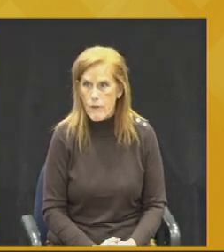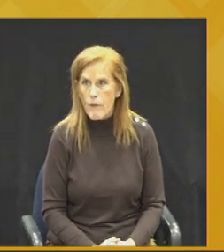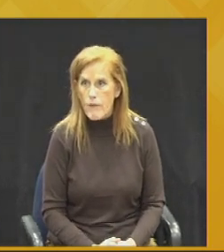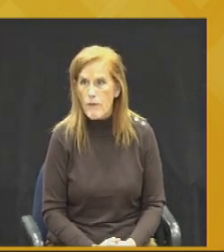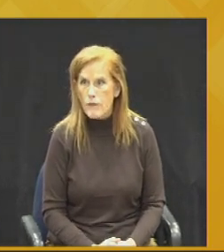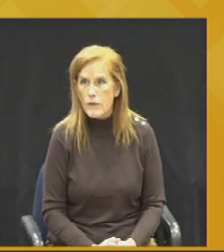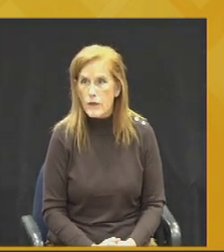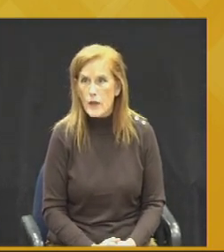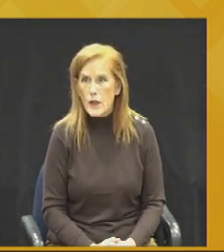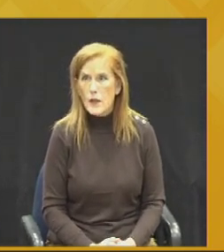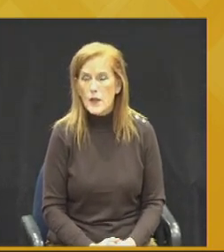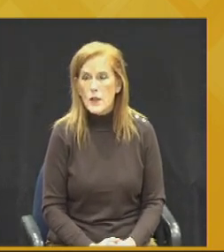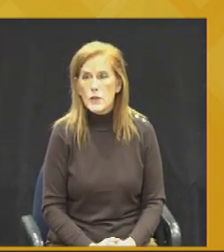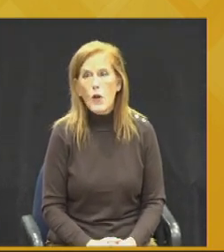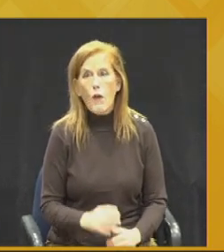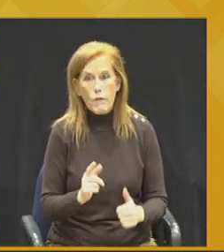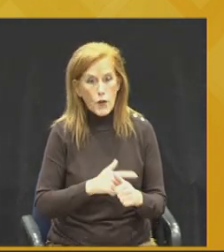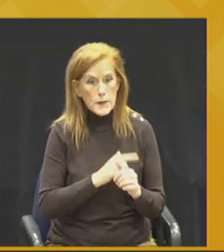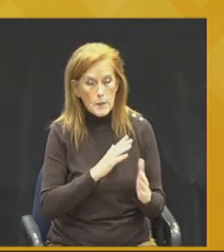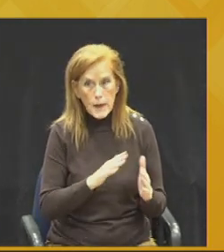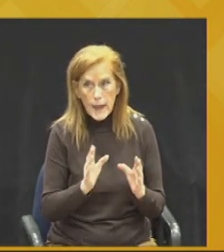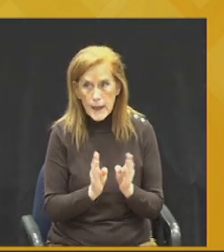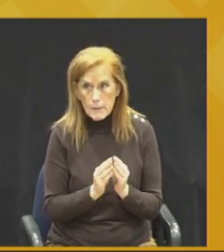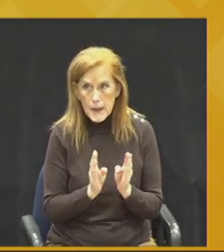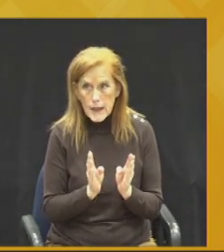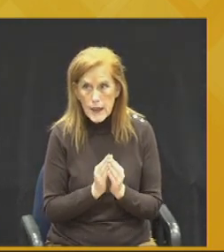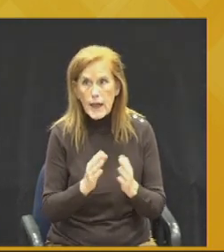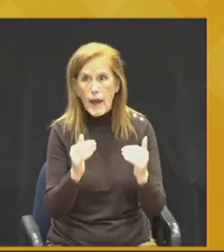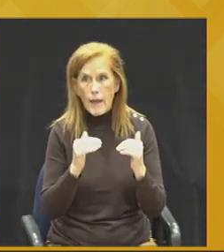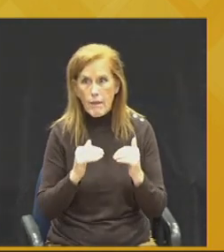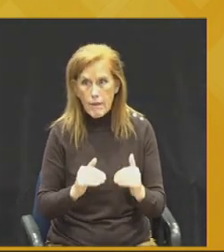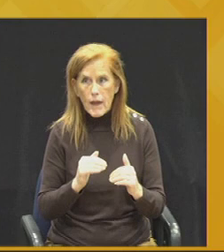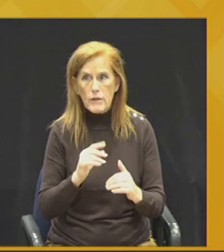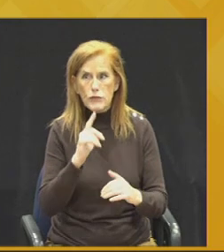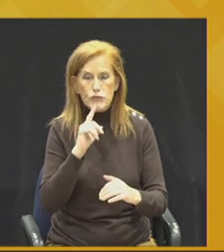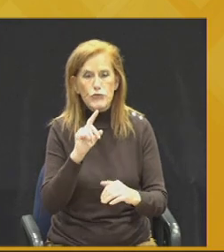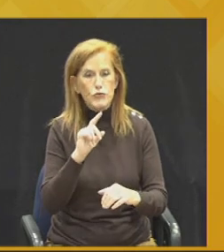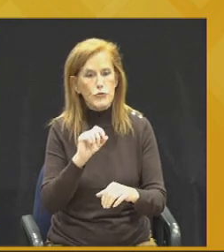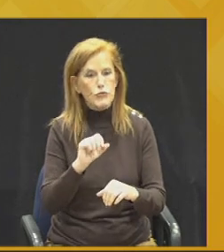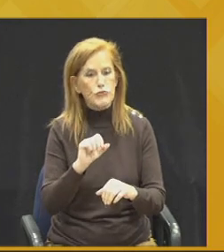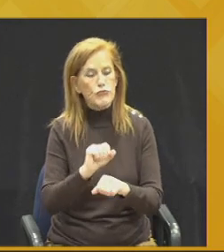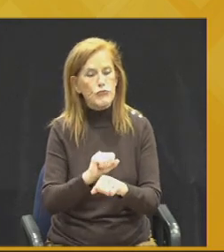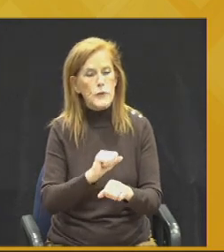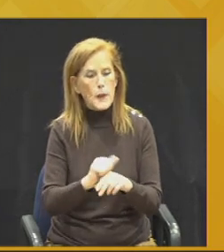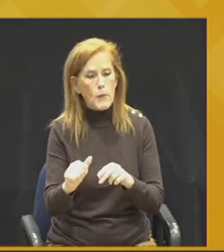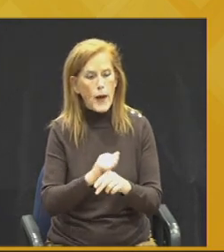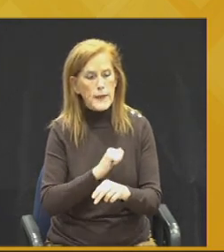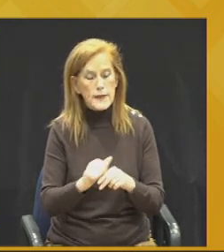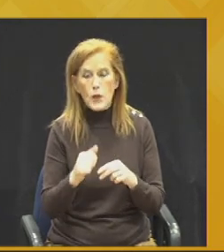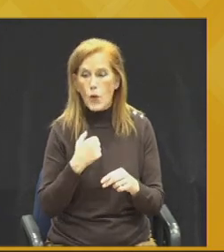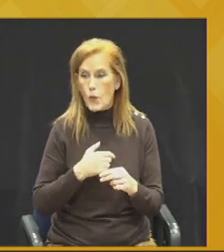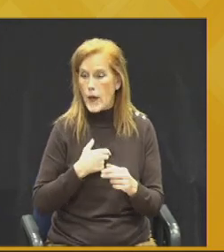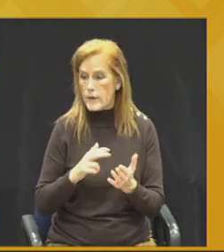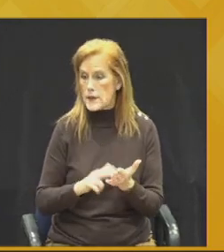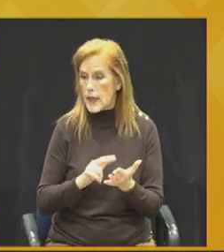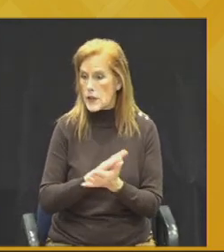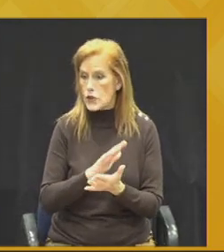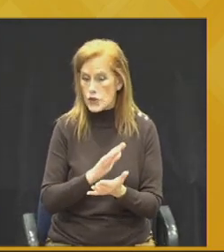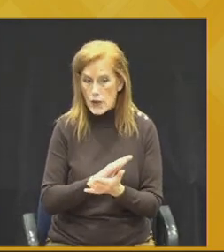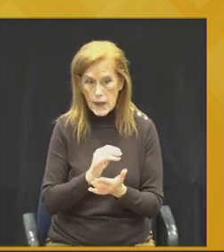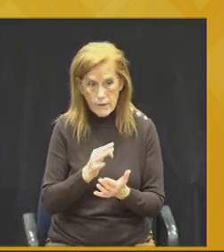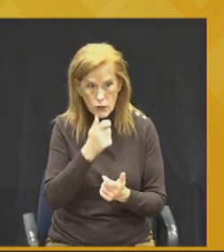If you're interested, we have a sign up sheet, or you can email us and let us know, and we can kind of take it from there